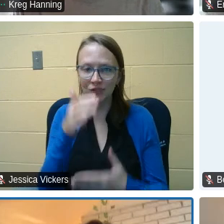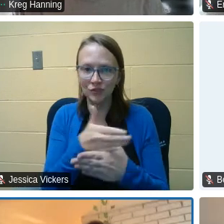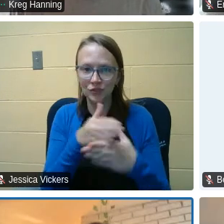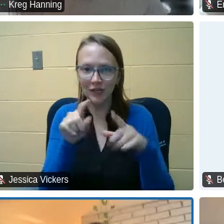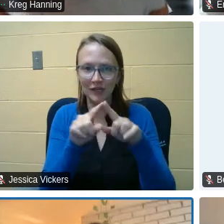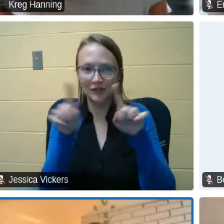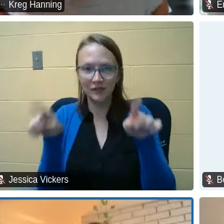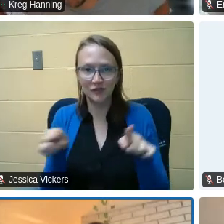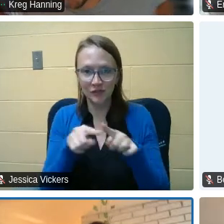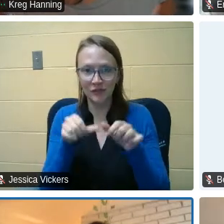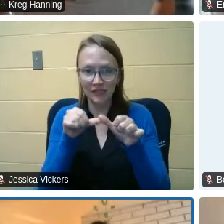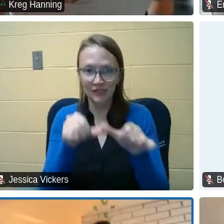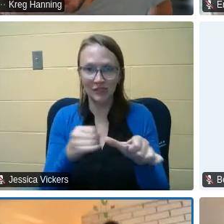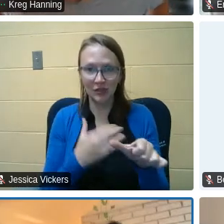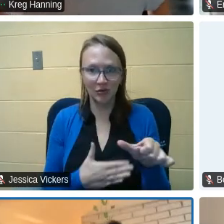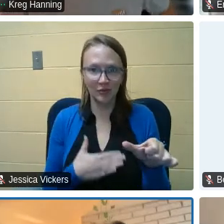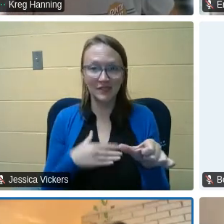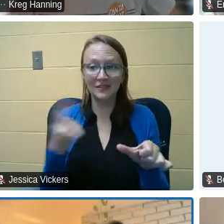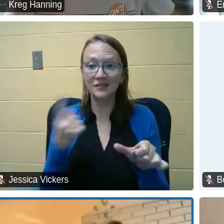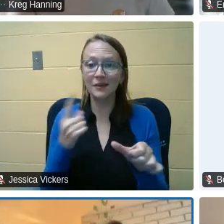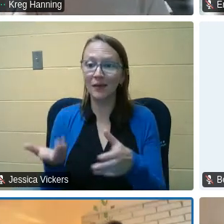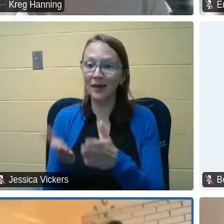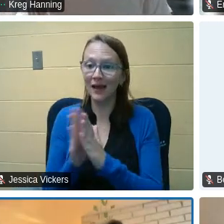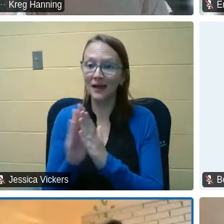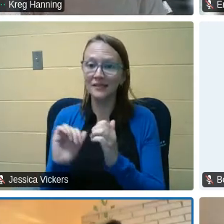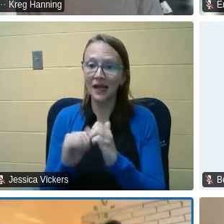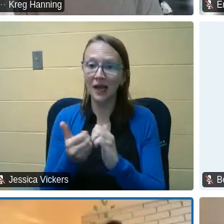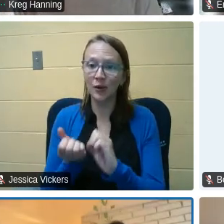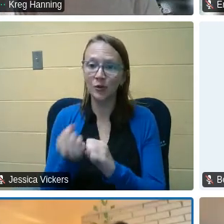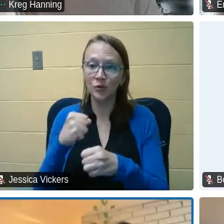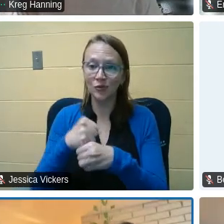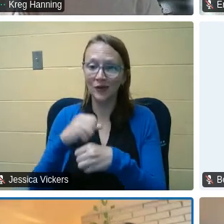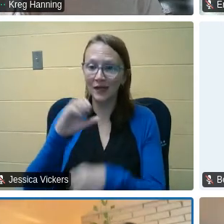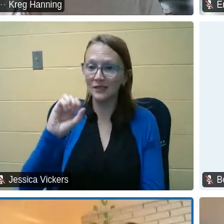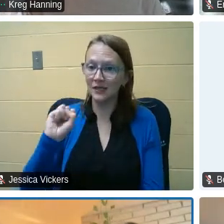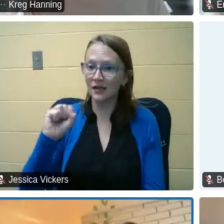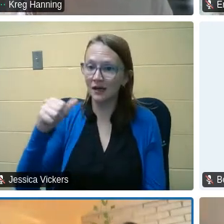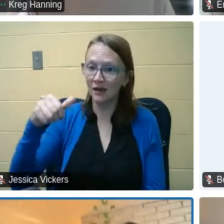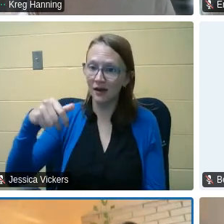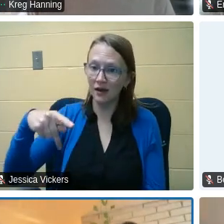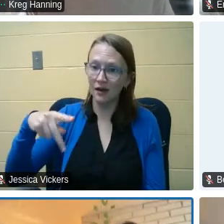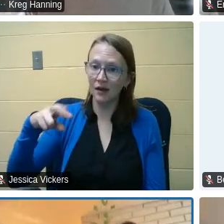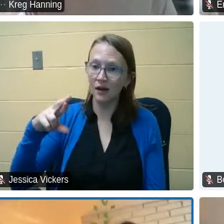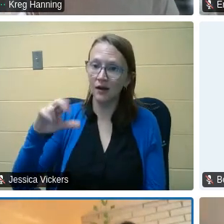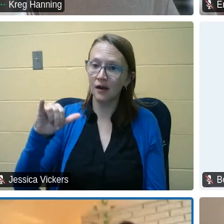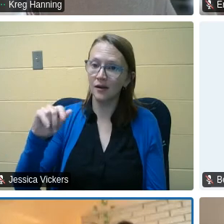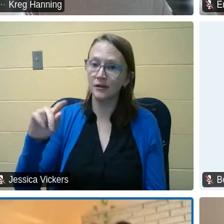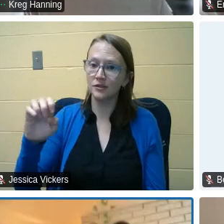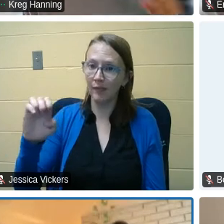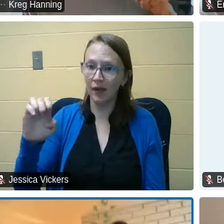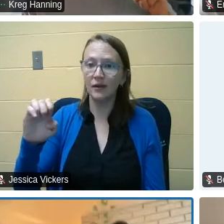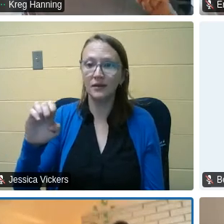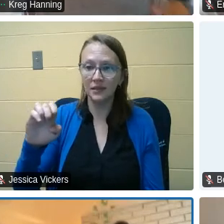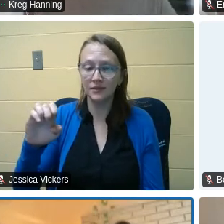us, how do we create a sprite from a picture? Because, you know, I showed like bring your world into